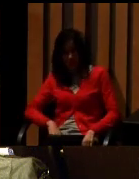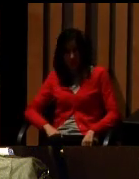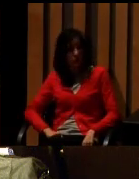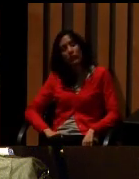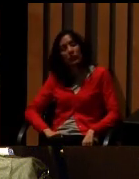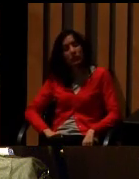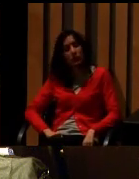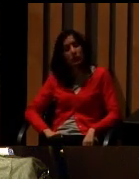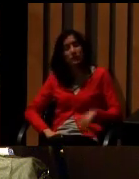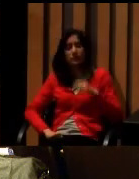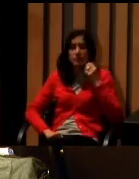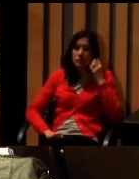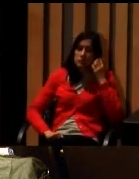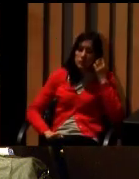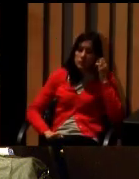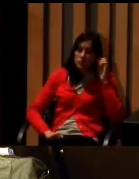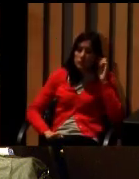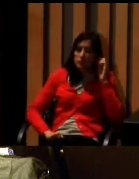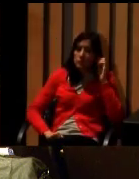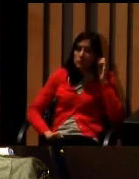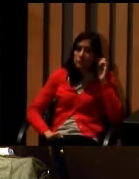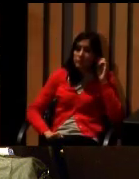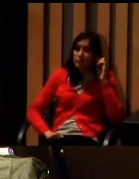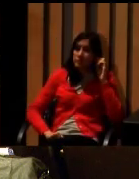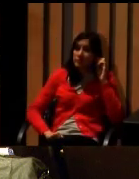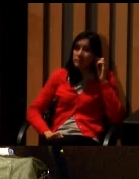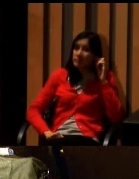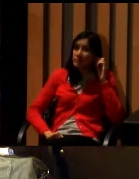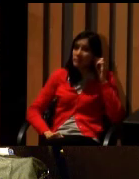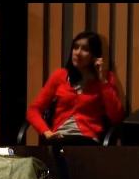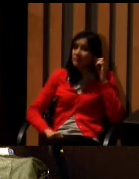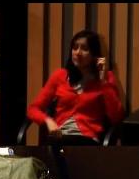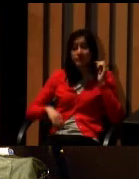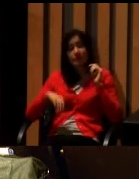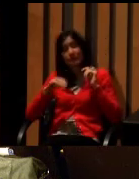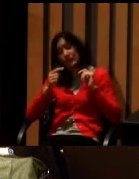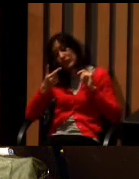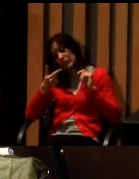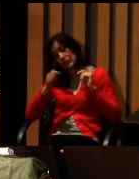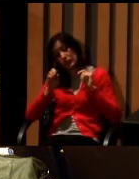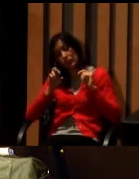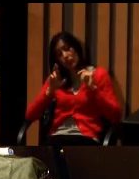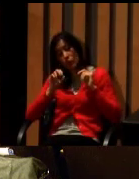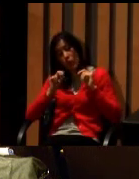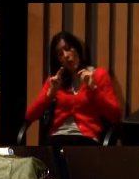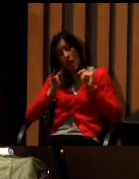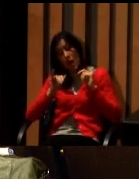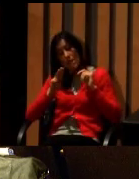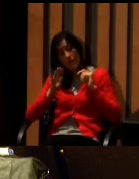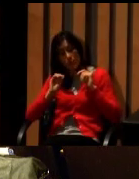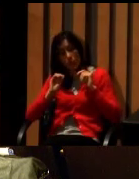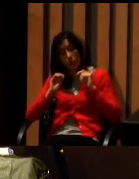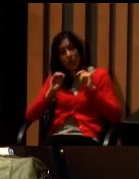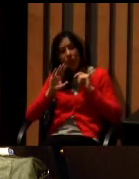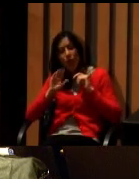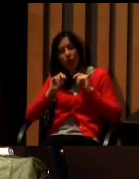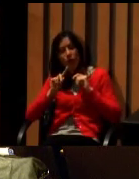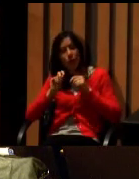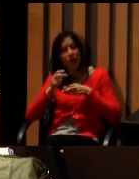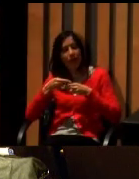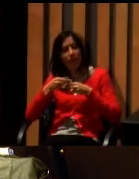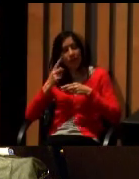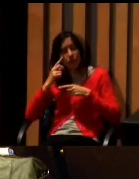If we want a nickname or have our code name Osama bin Laden and call him the name that my son's named after, Geronimo, we will do that,